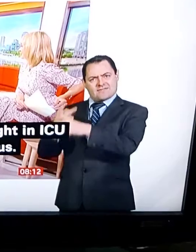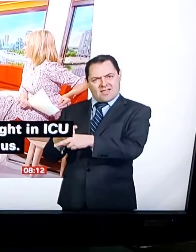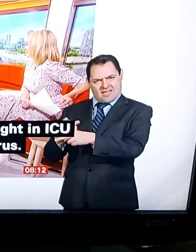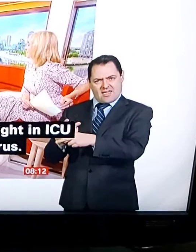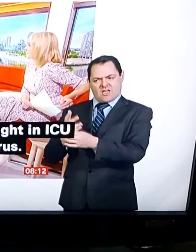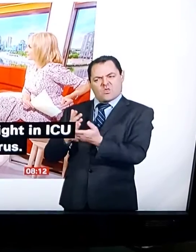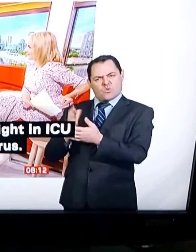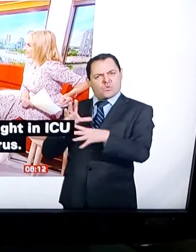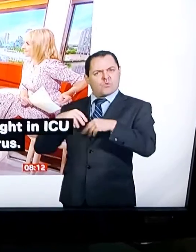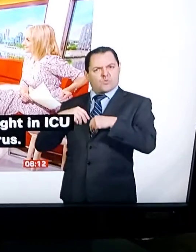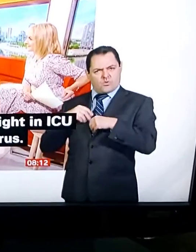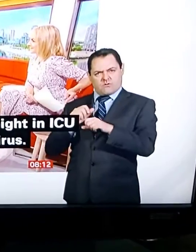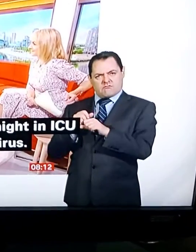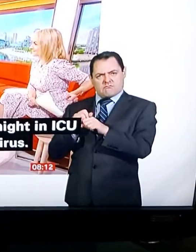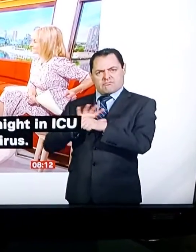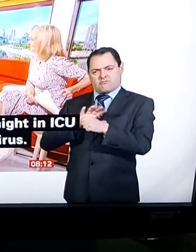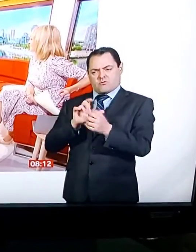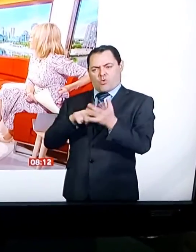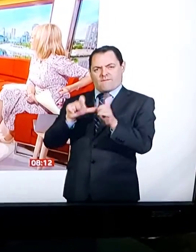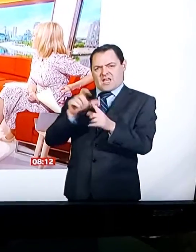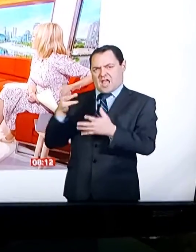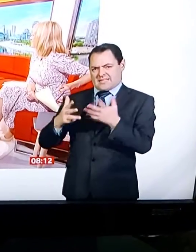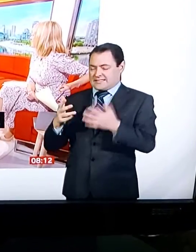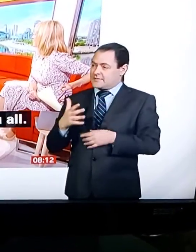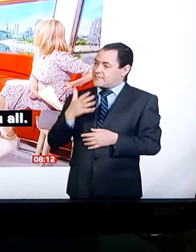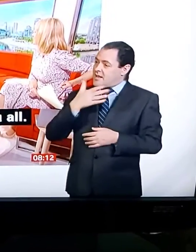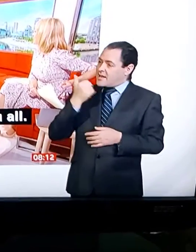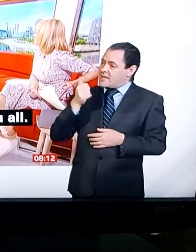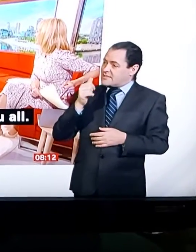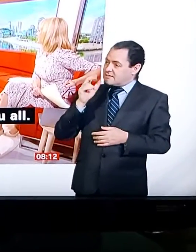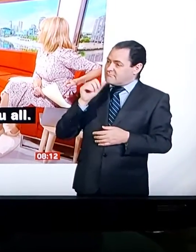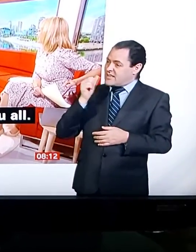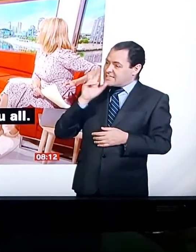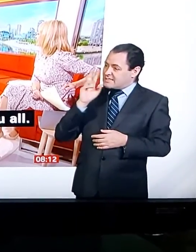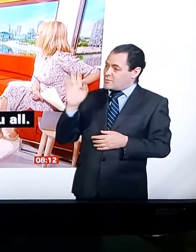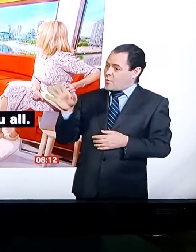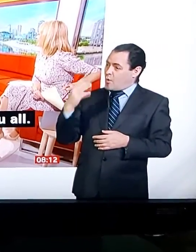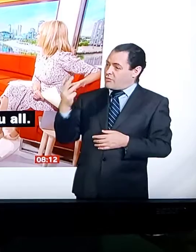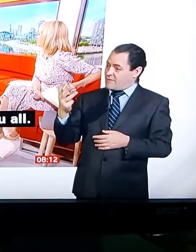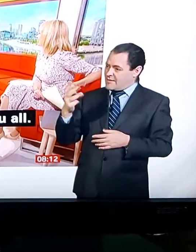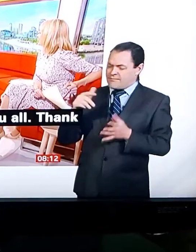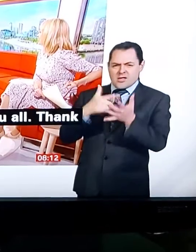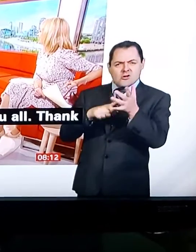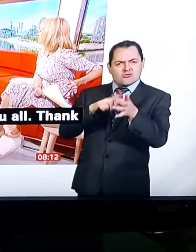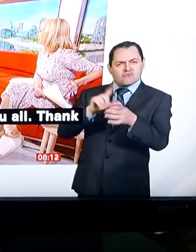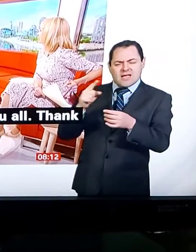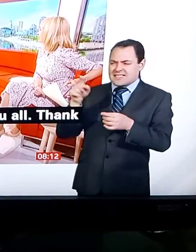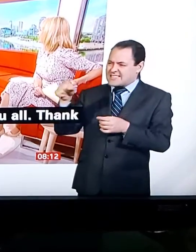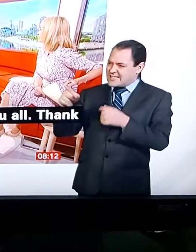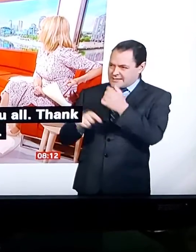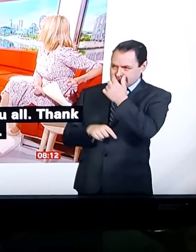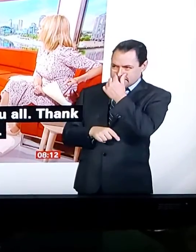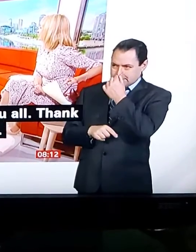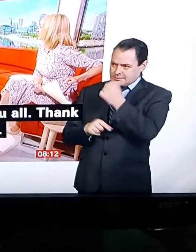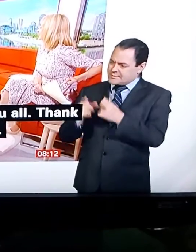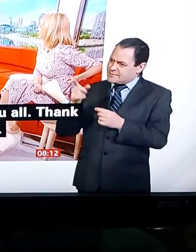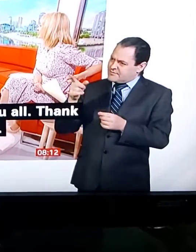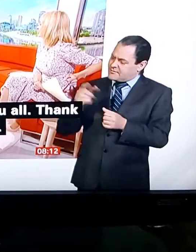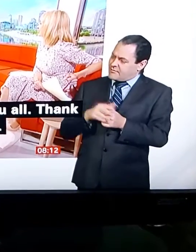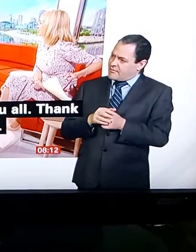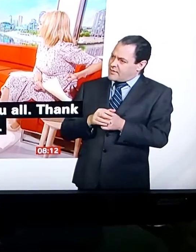to speak to you all live on breakfast this morning. Thank you for being with us as well. Tracy, can we come to you first of all? So the idea